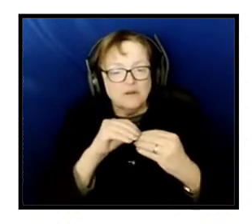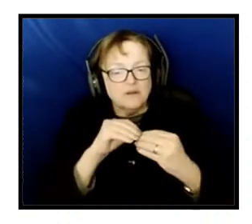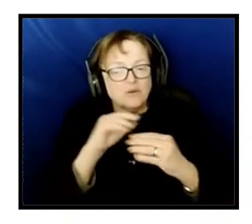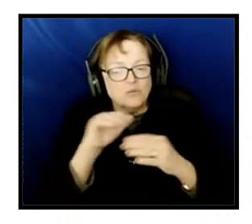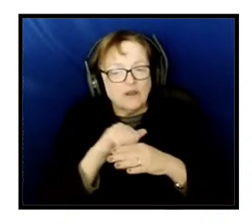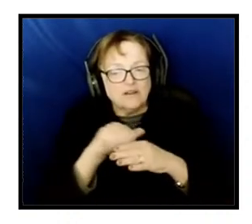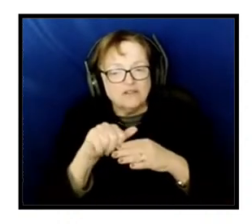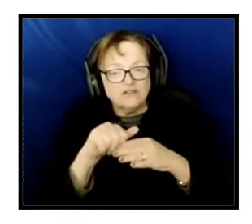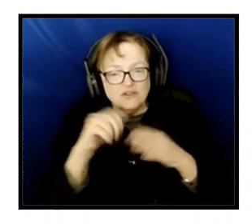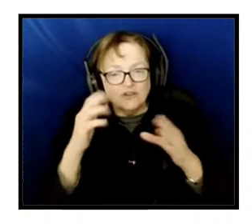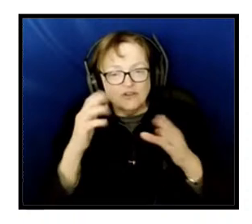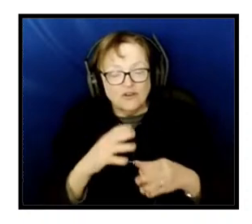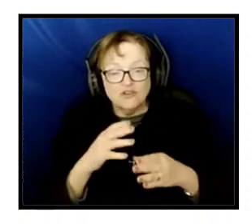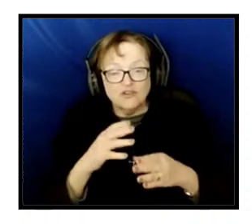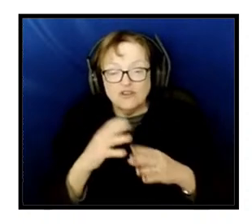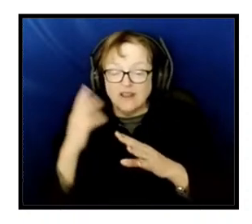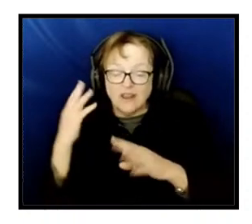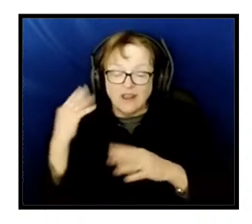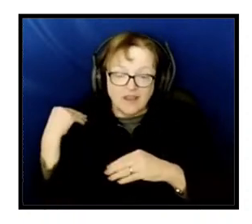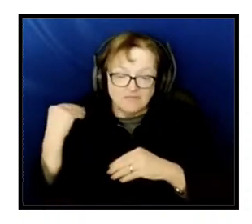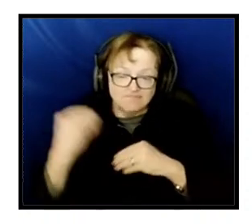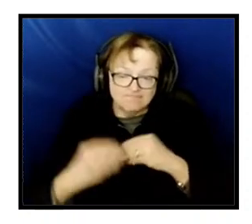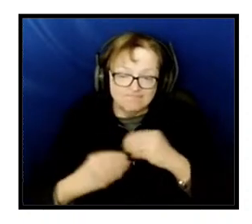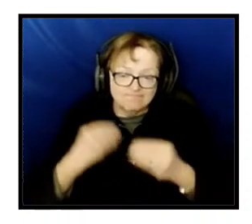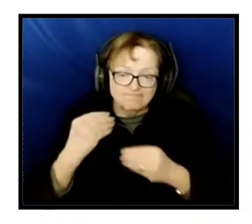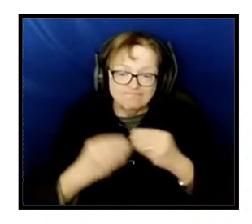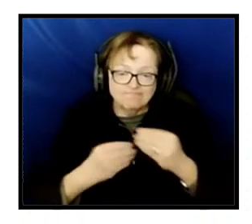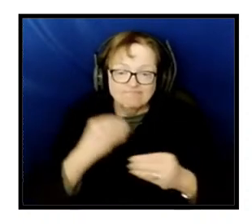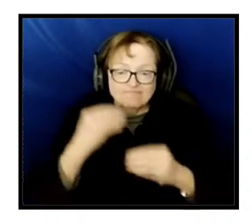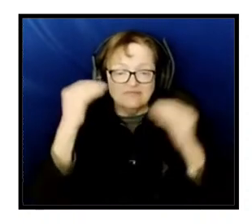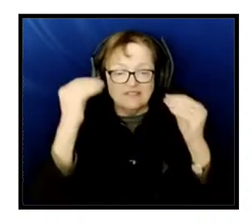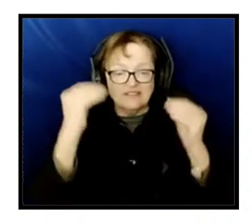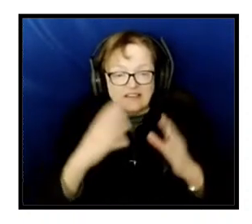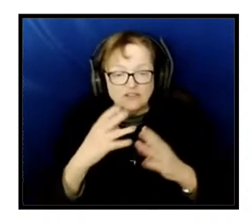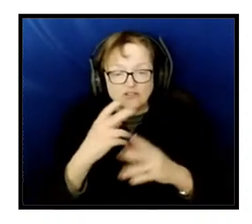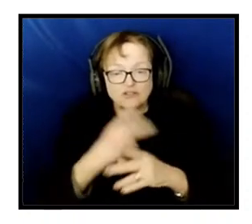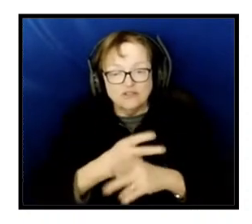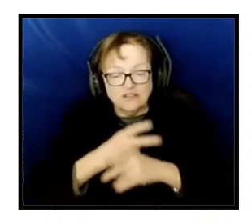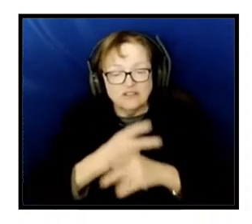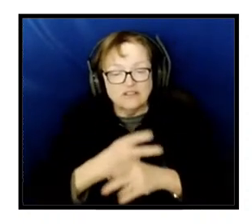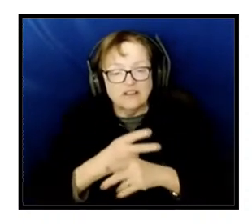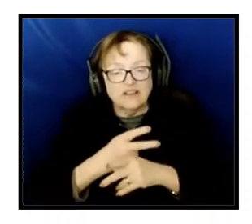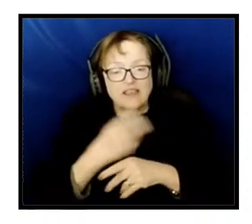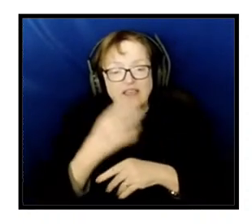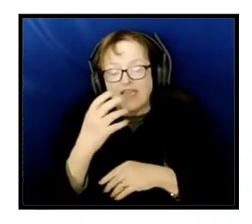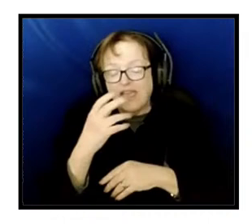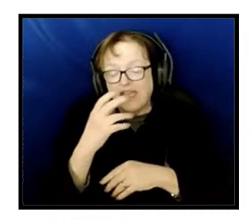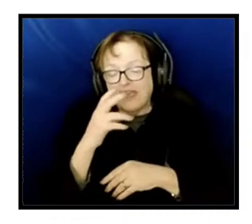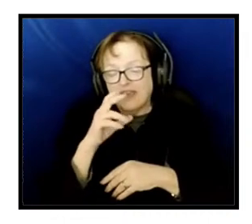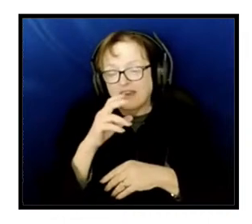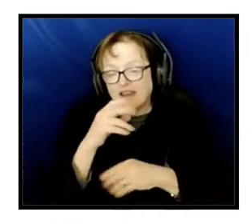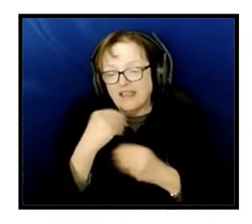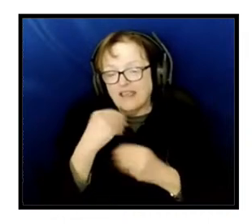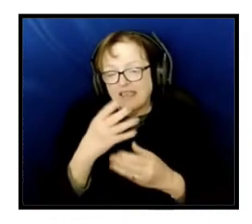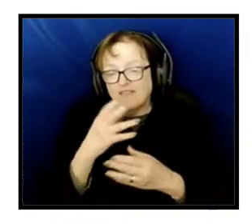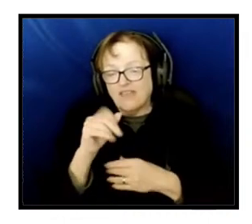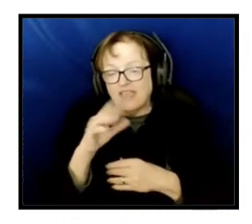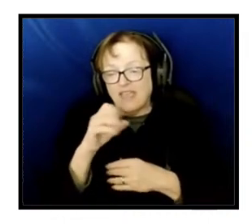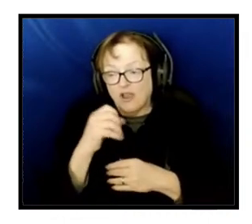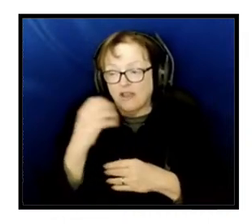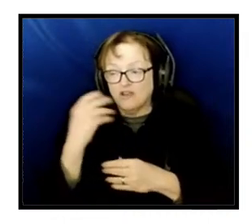long line of teachers, conjurers, caregivers, and earth tenders from whom she